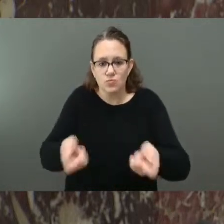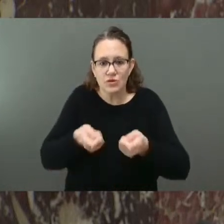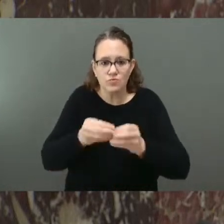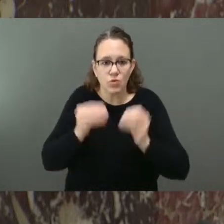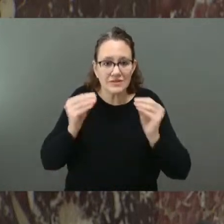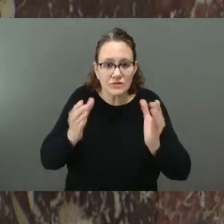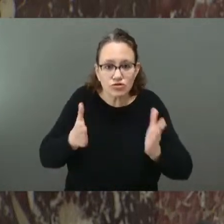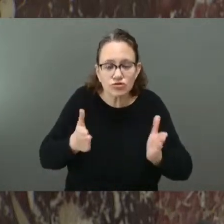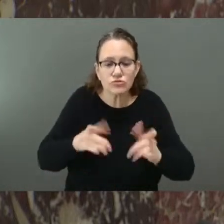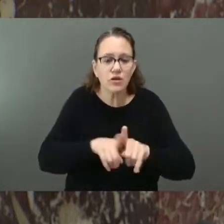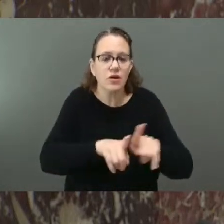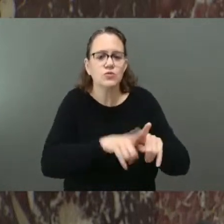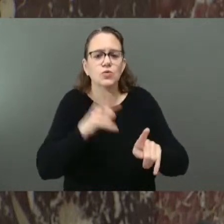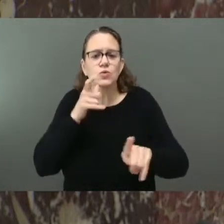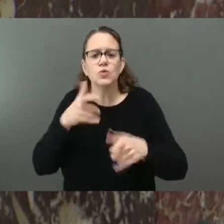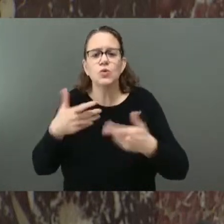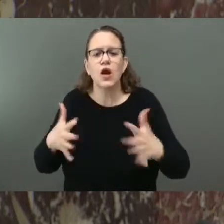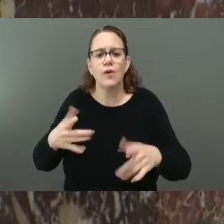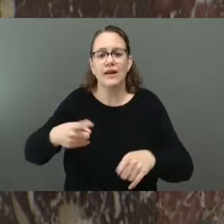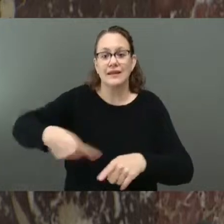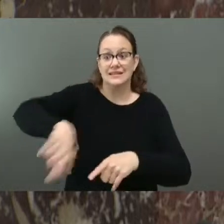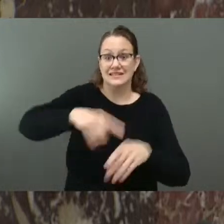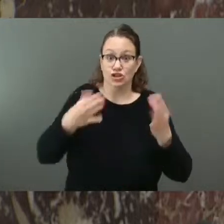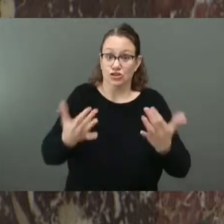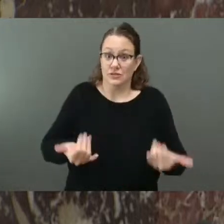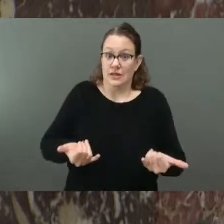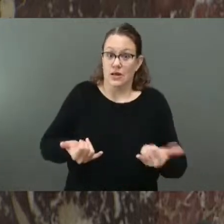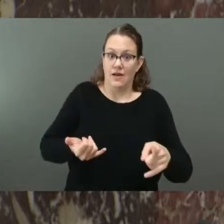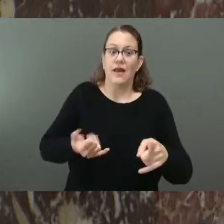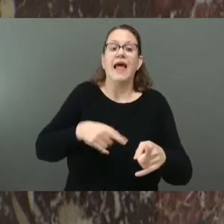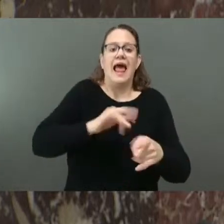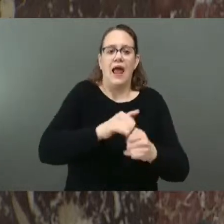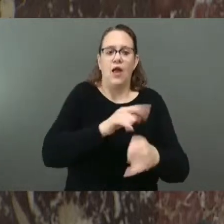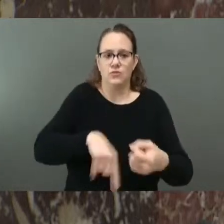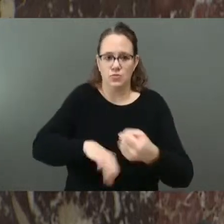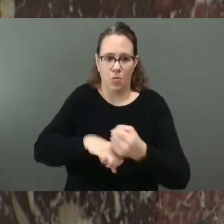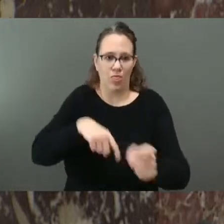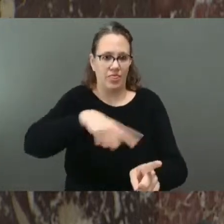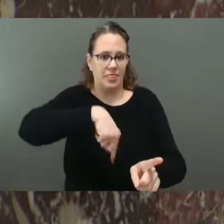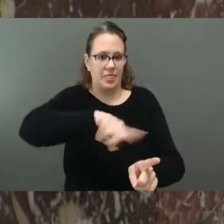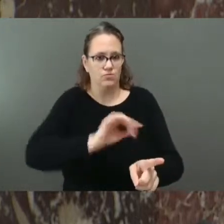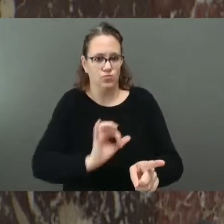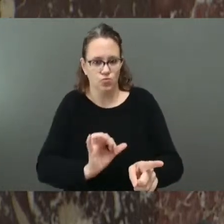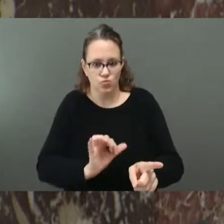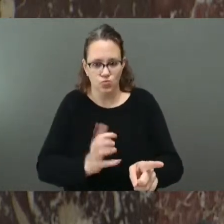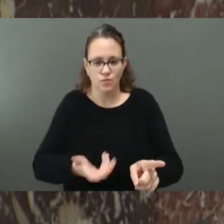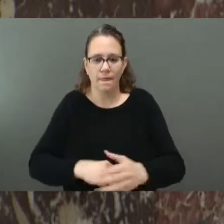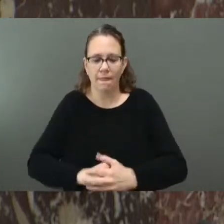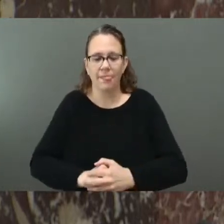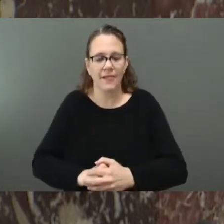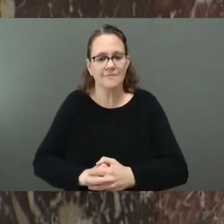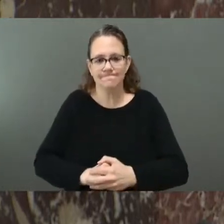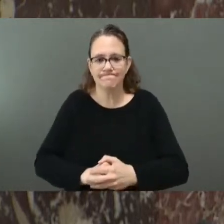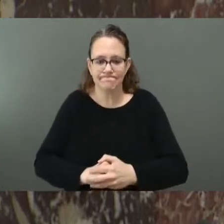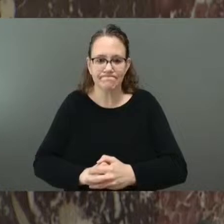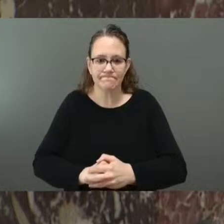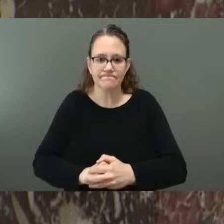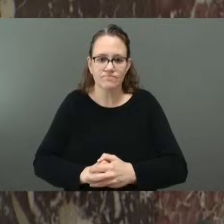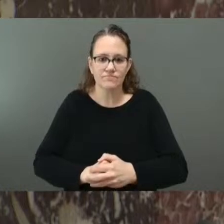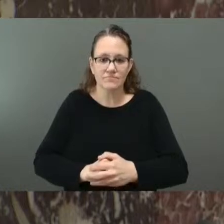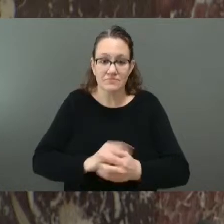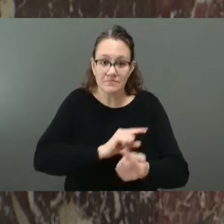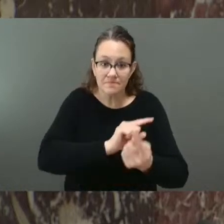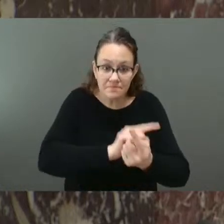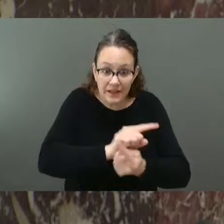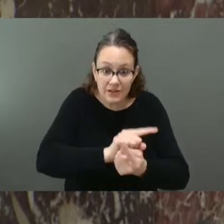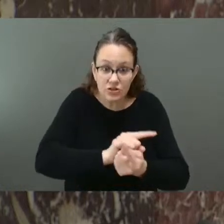that they can also they are also able to mentor and train, have more